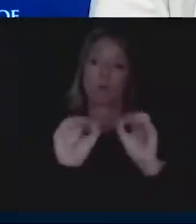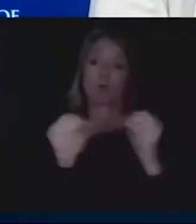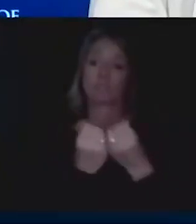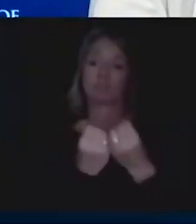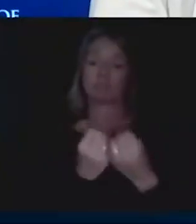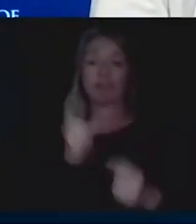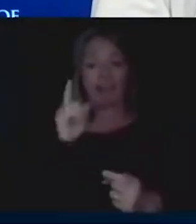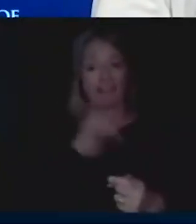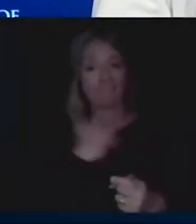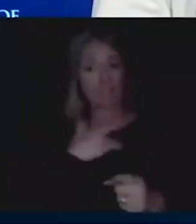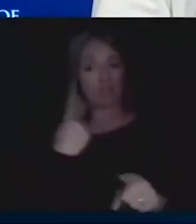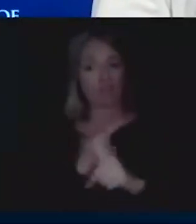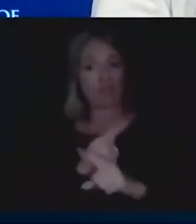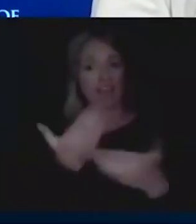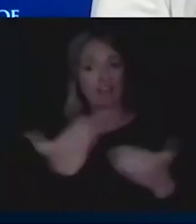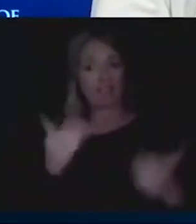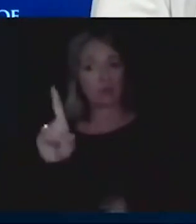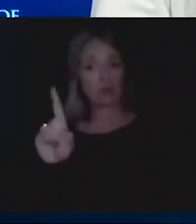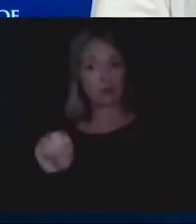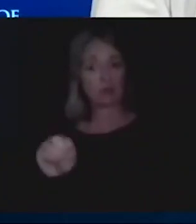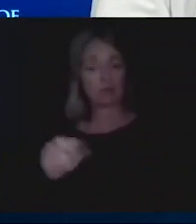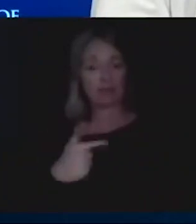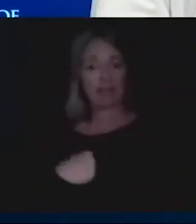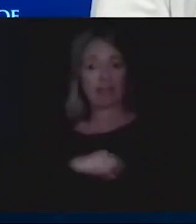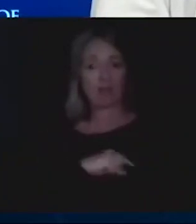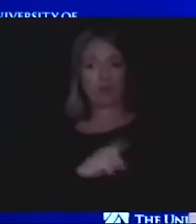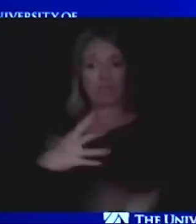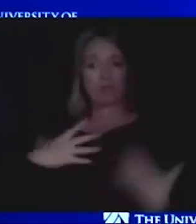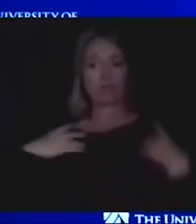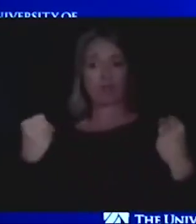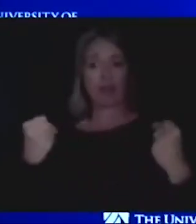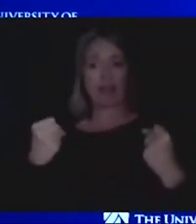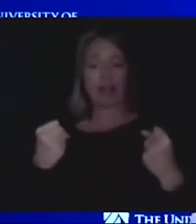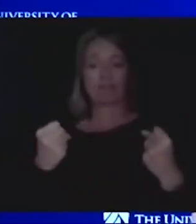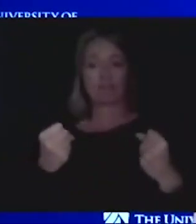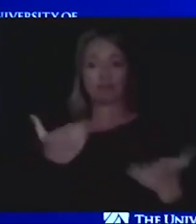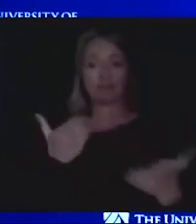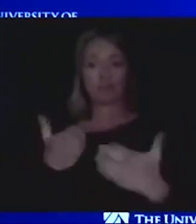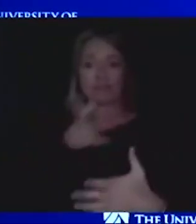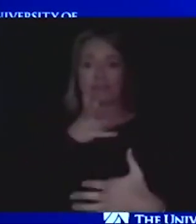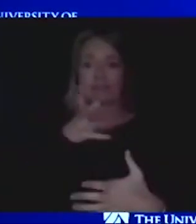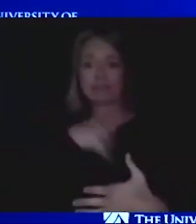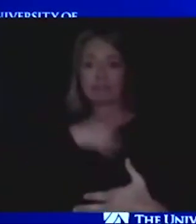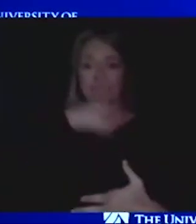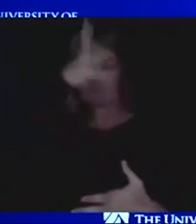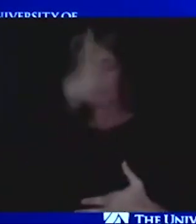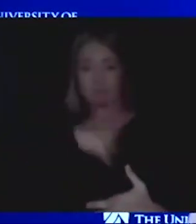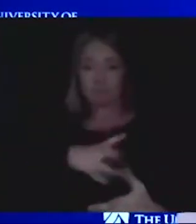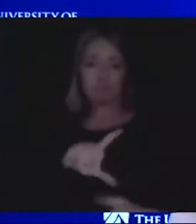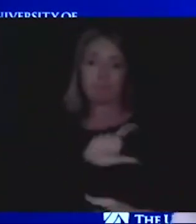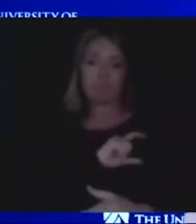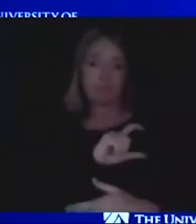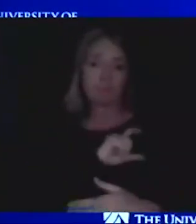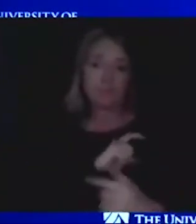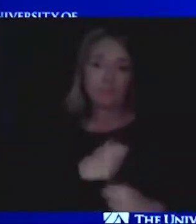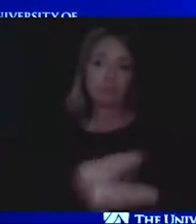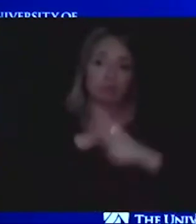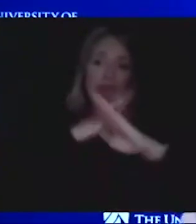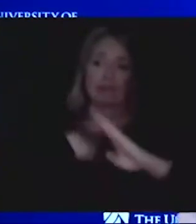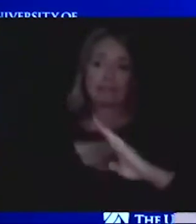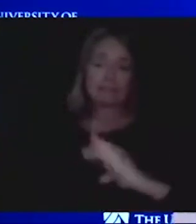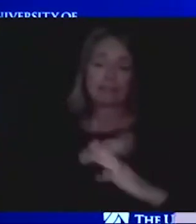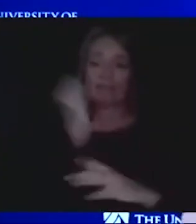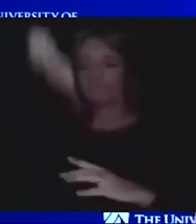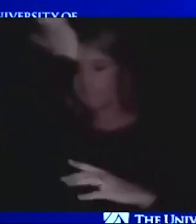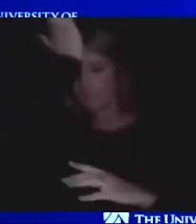we certainly need those brave servicemen and women to protect us. We need our police to protect us, our fire departments, our EMS, to be able to